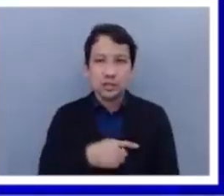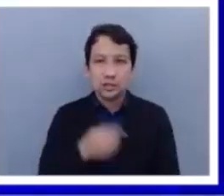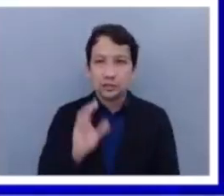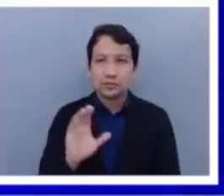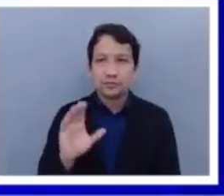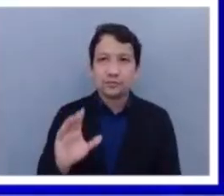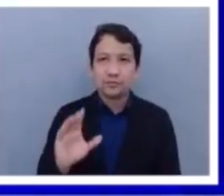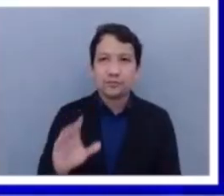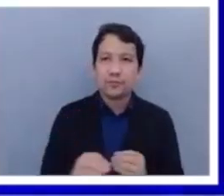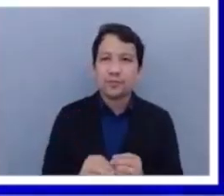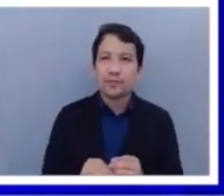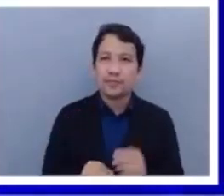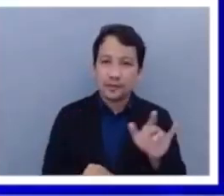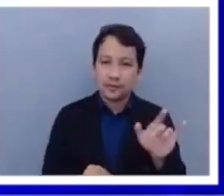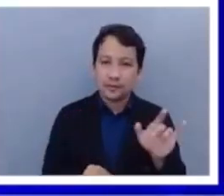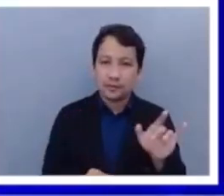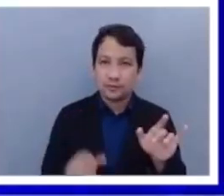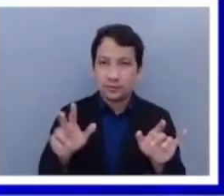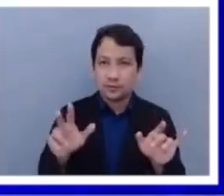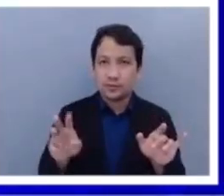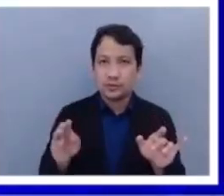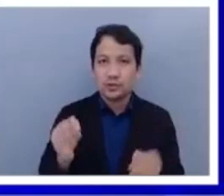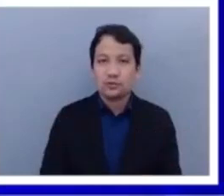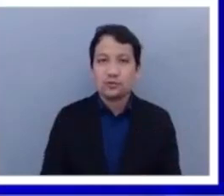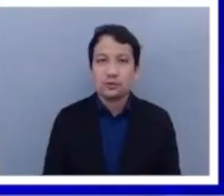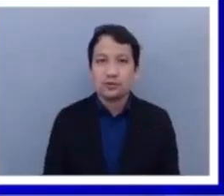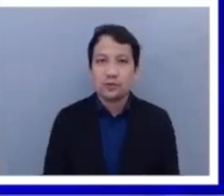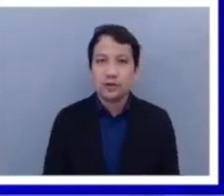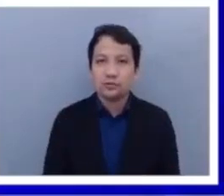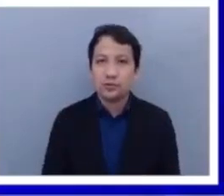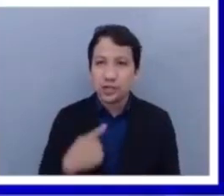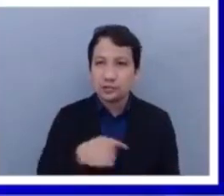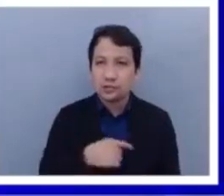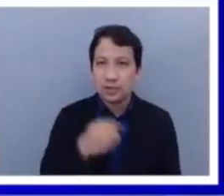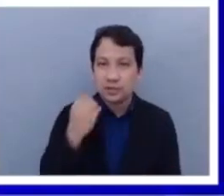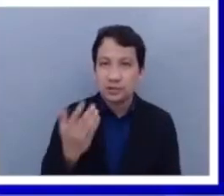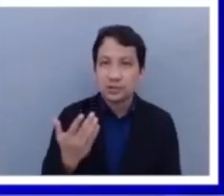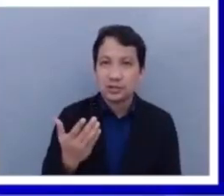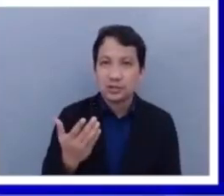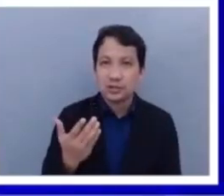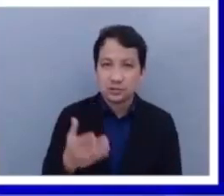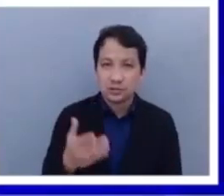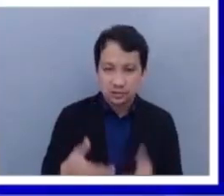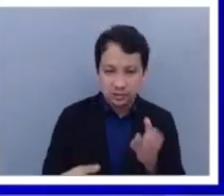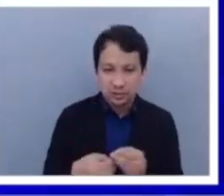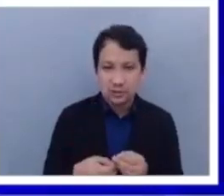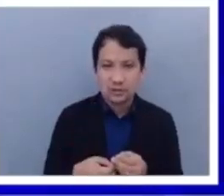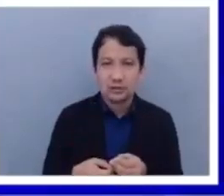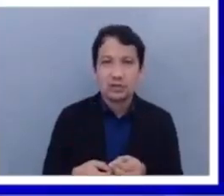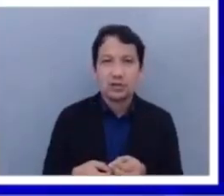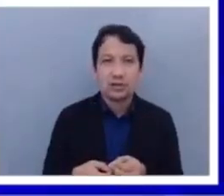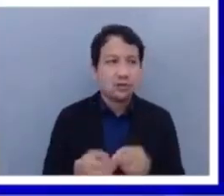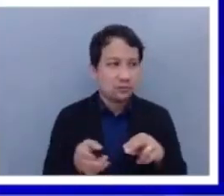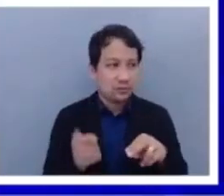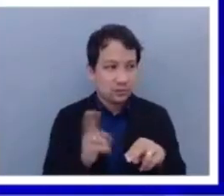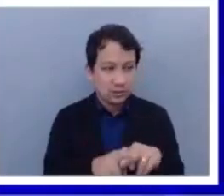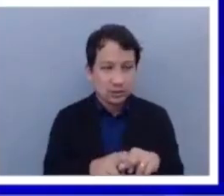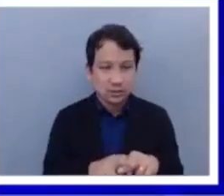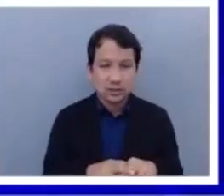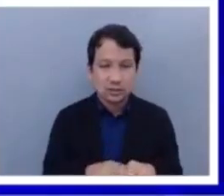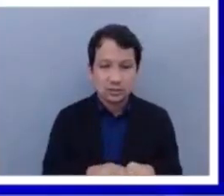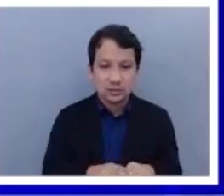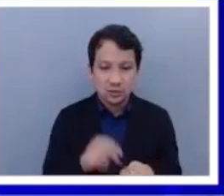saka 25 to 34. So, yung dagdag, may datos tayo, yung dagdag sa labor